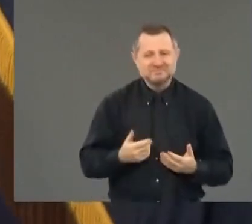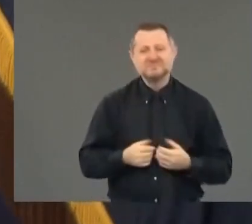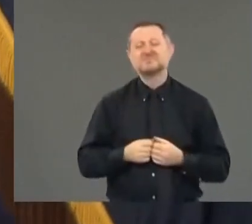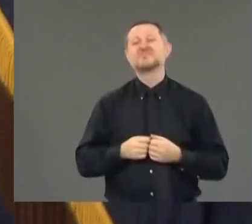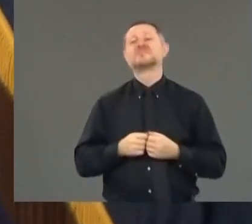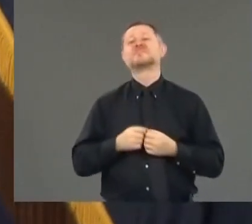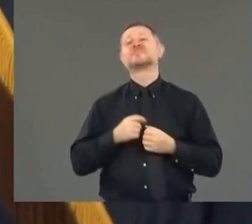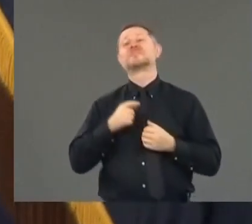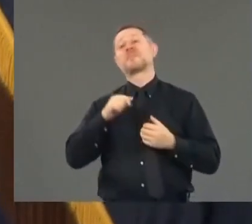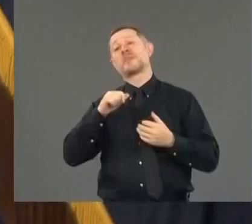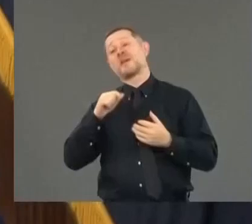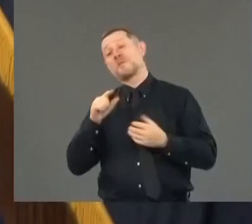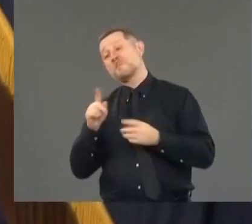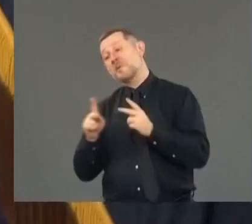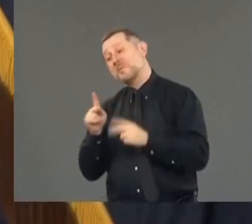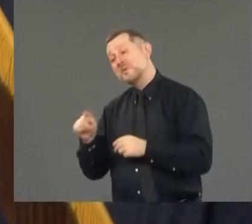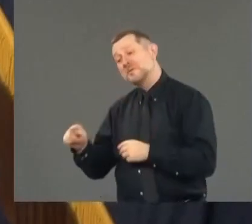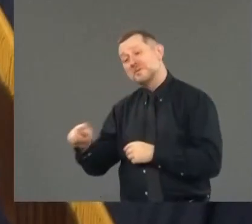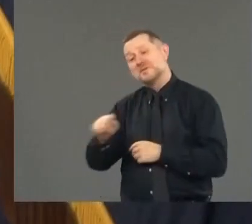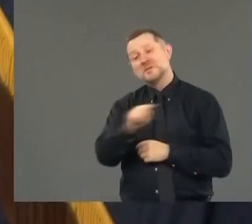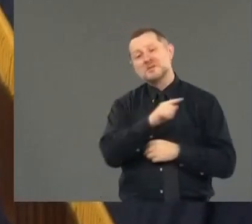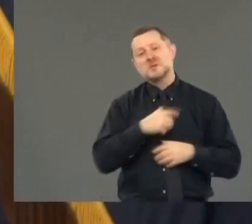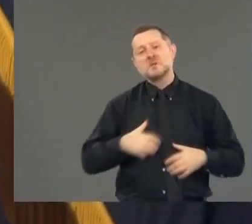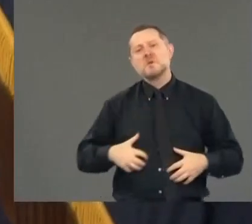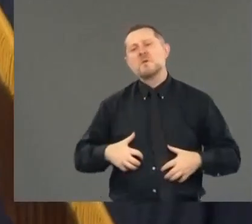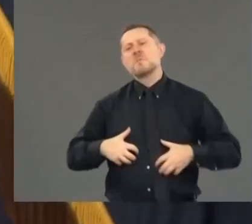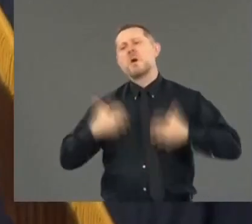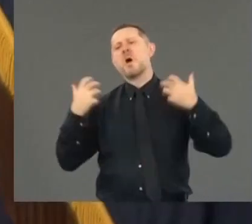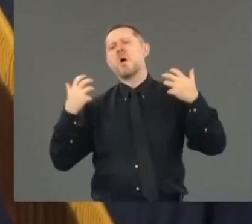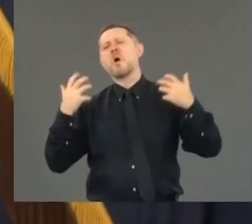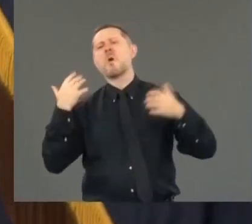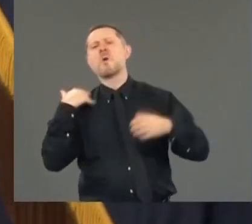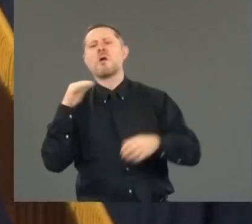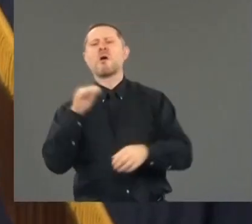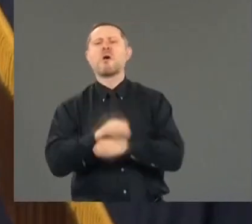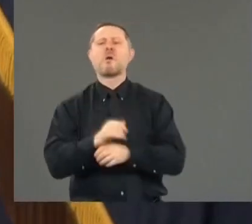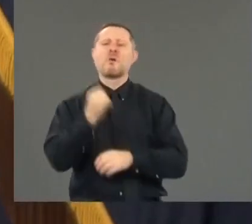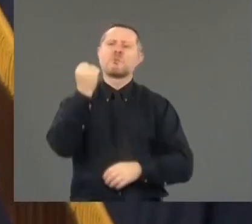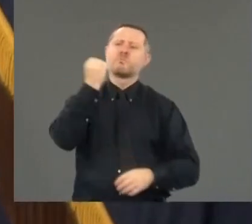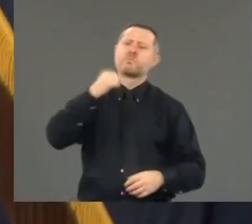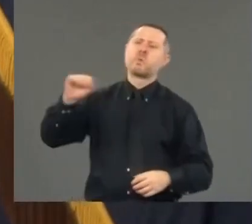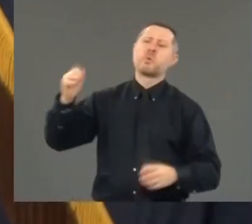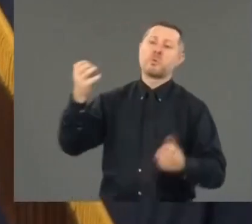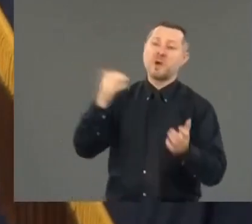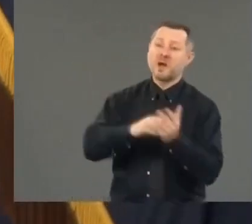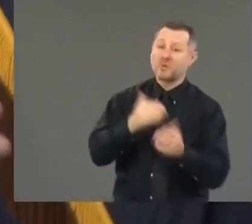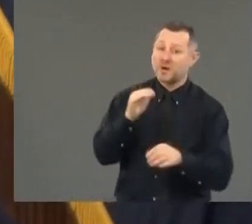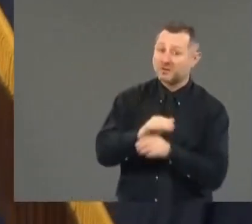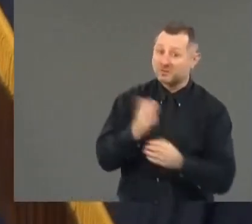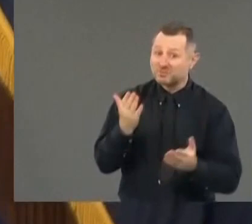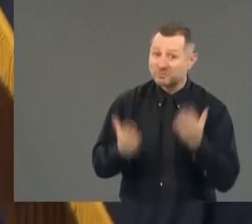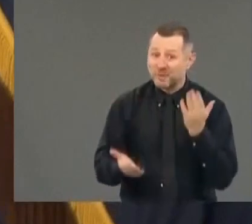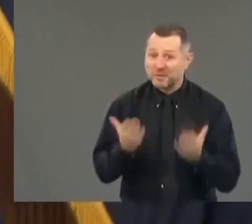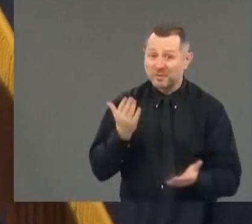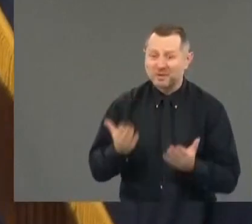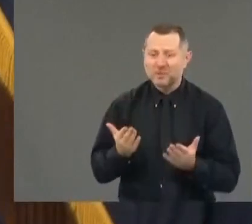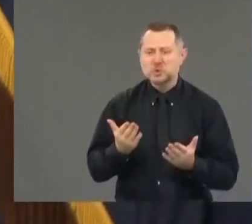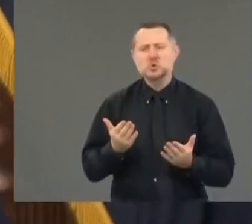the explosion we saw last night, and we'll probably see again tonight, I think it has